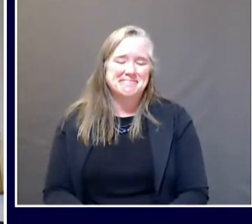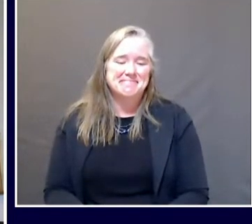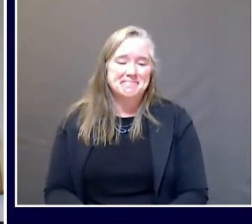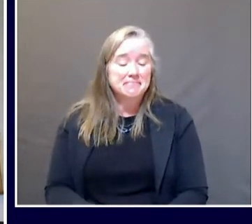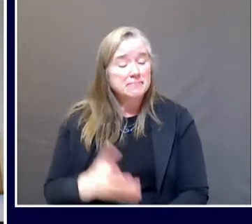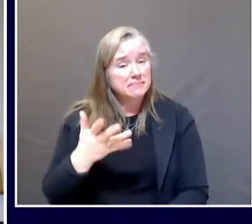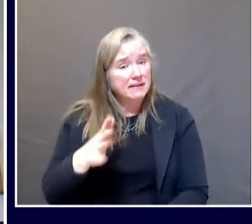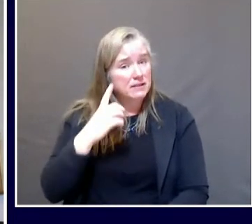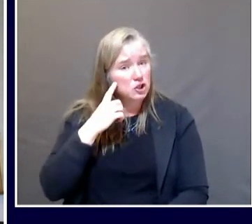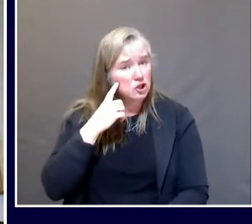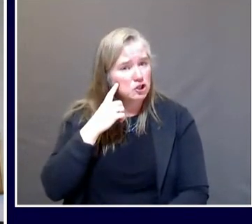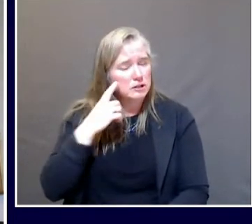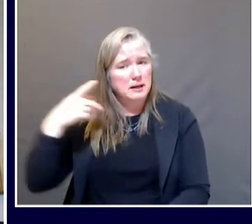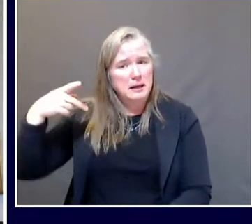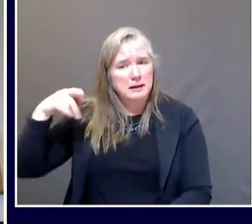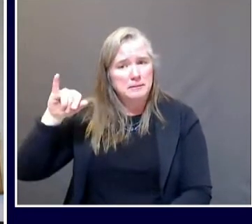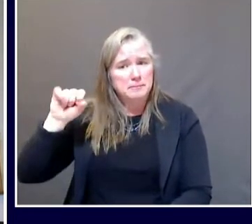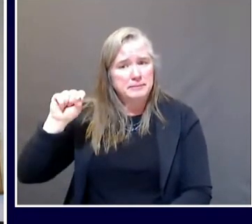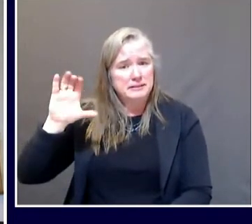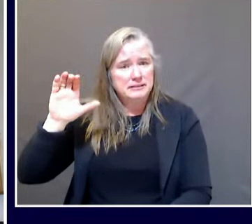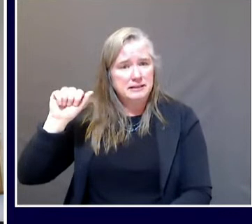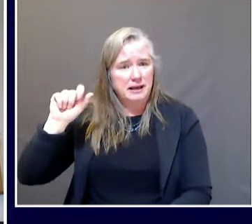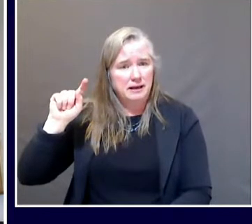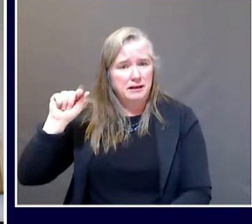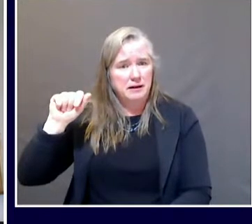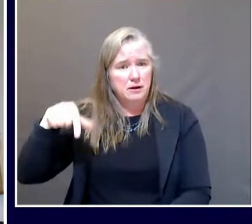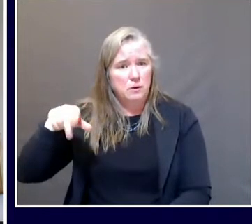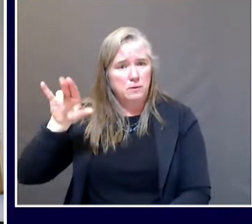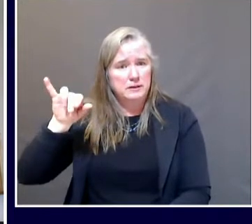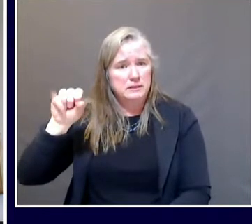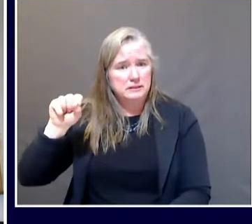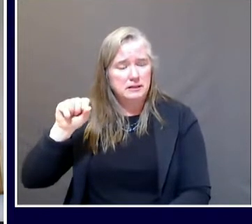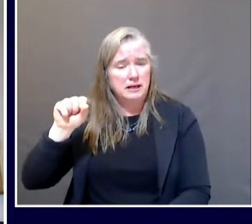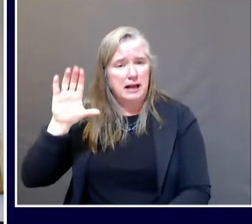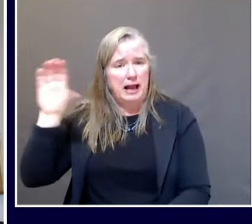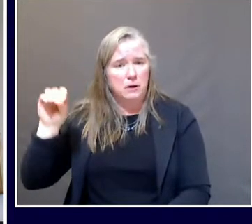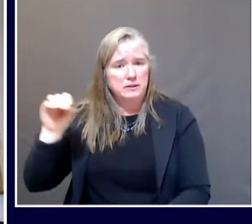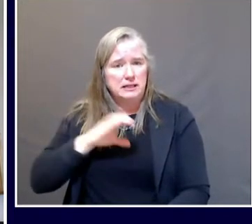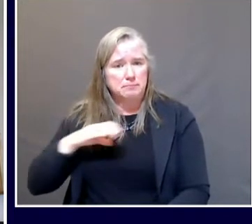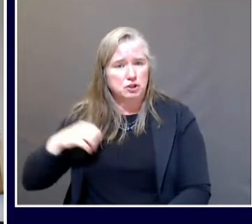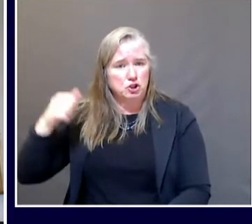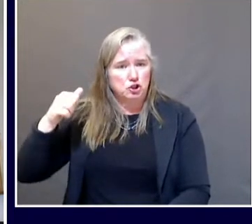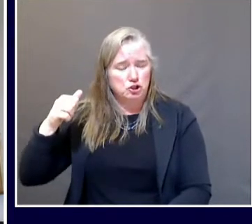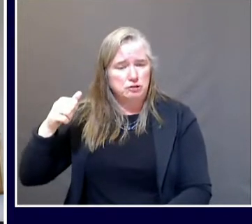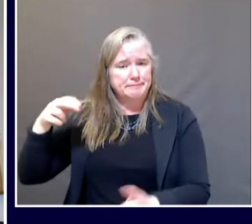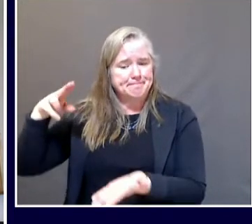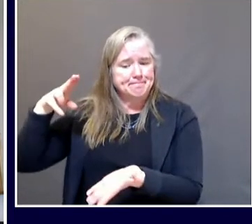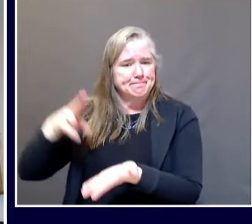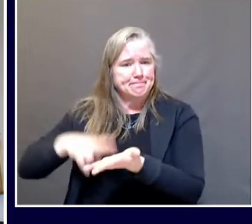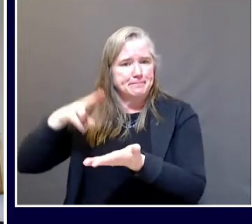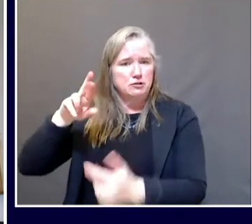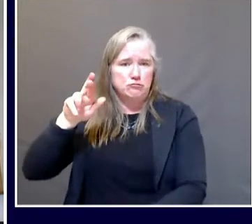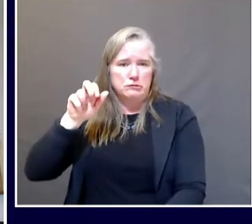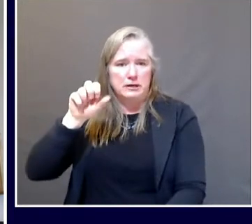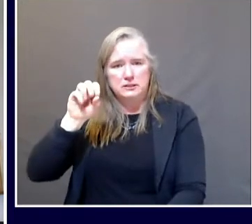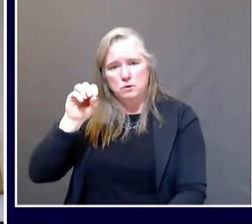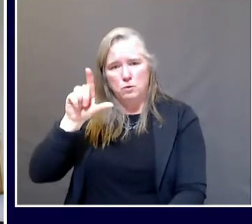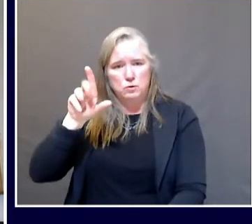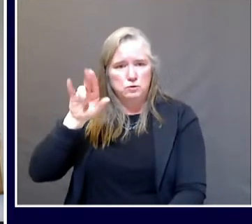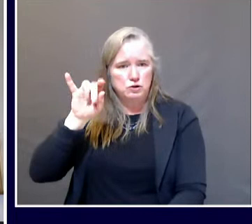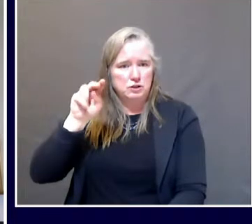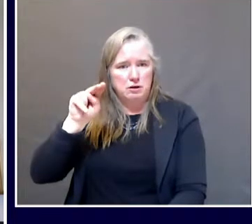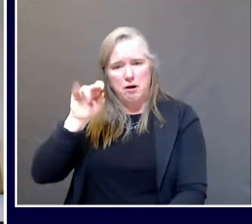heard about the Piscataquis County Commissioner's resolution of protest, but it's being shared with the people in that